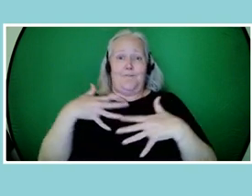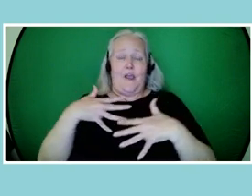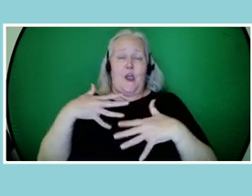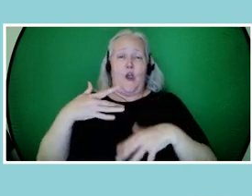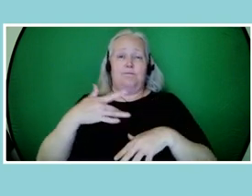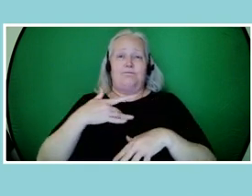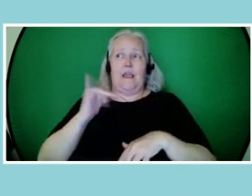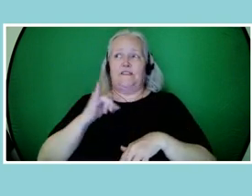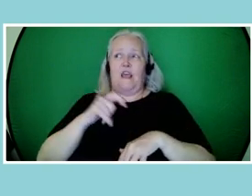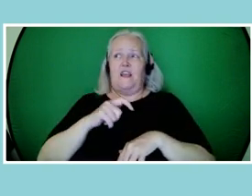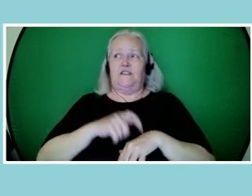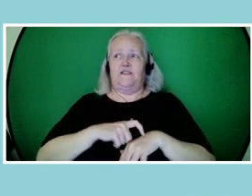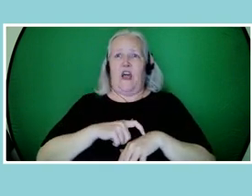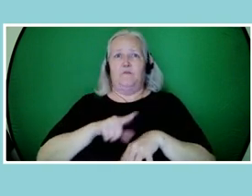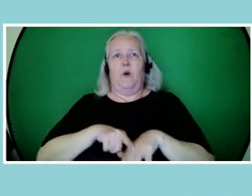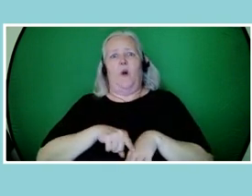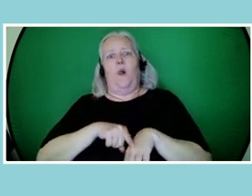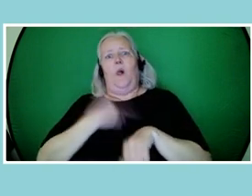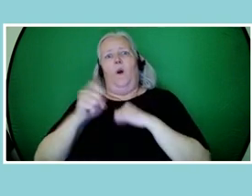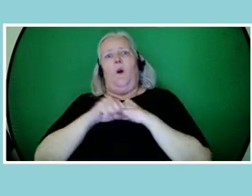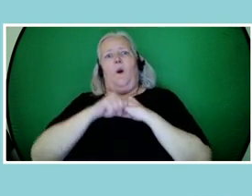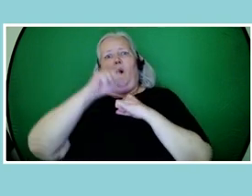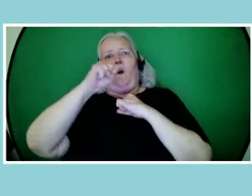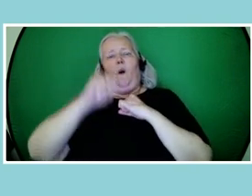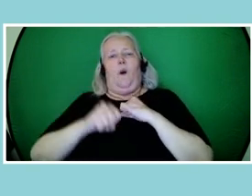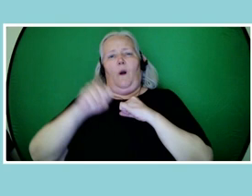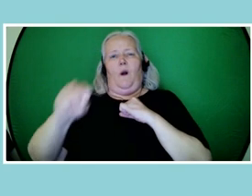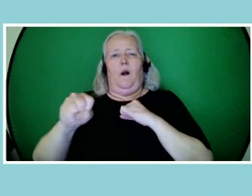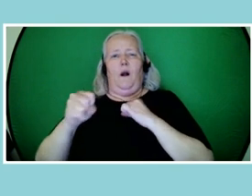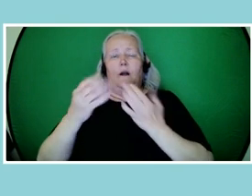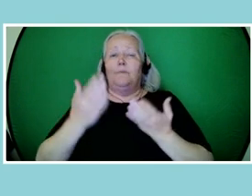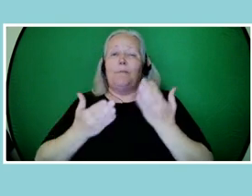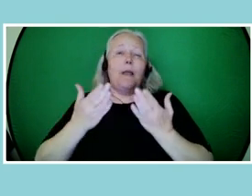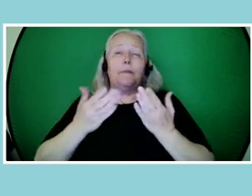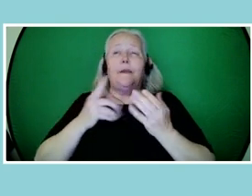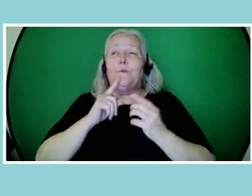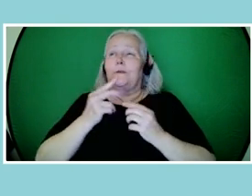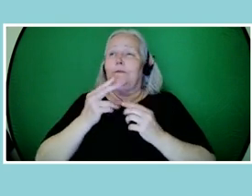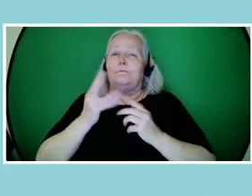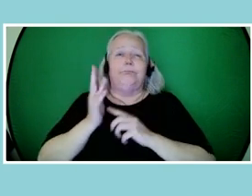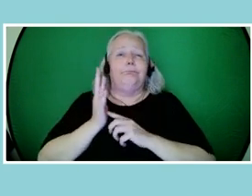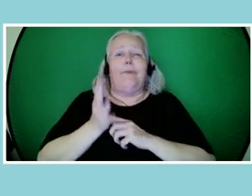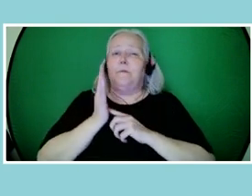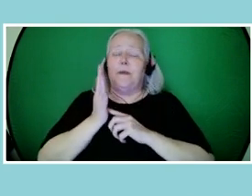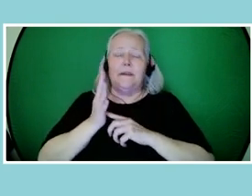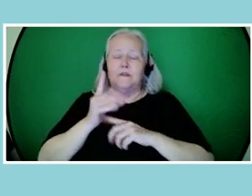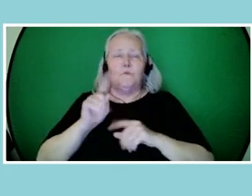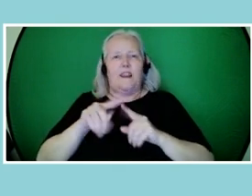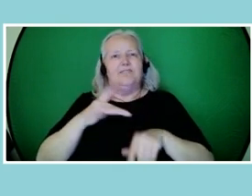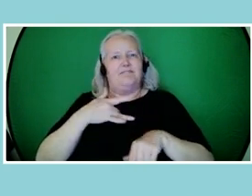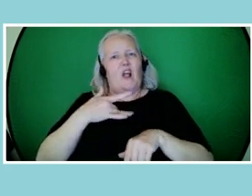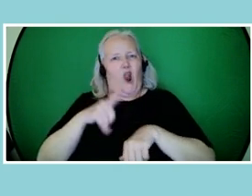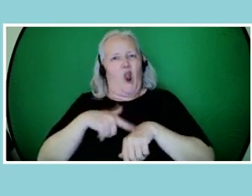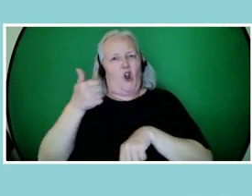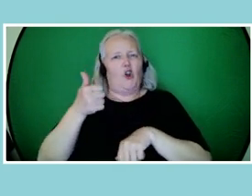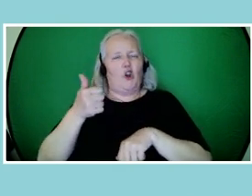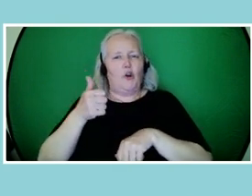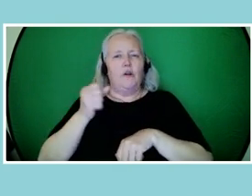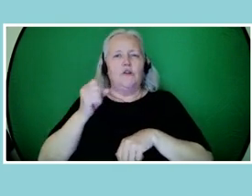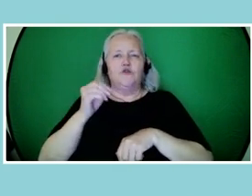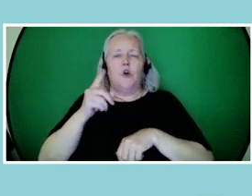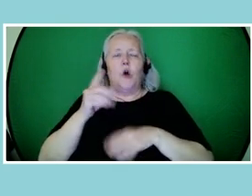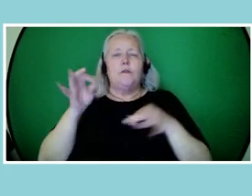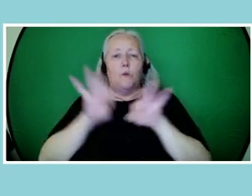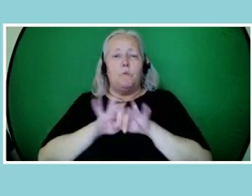it's really long, even if it's just 5 minutes. So take a note, look at your phone or your watch.